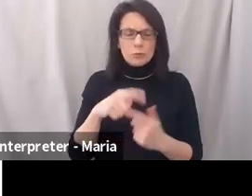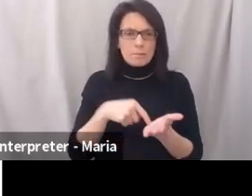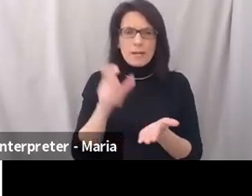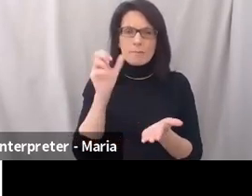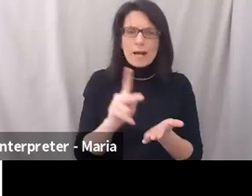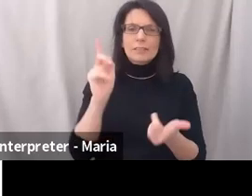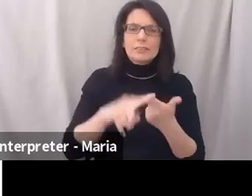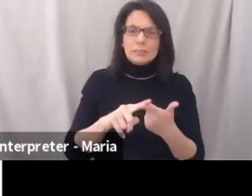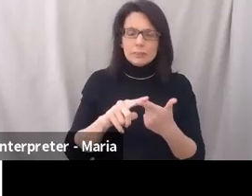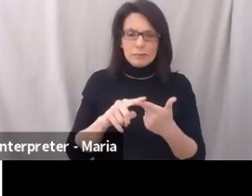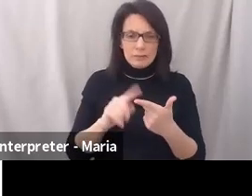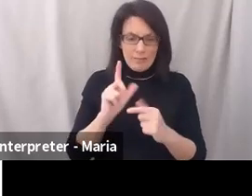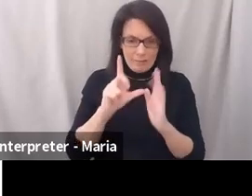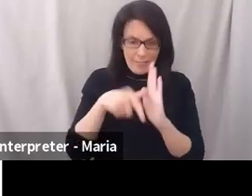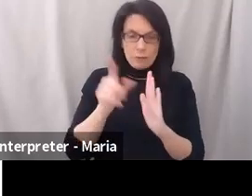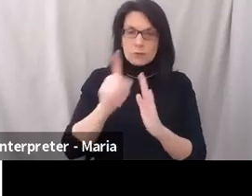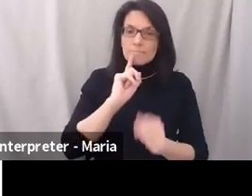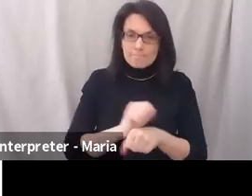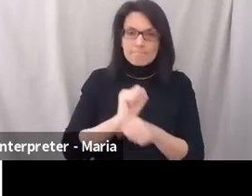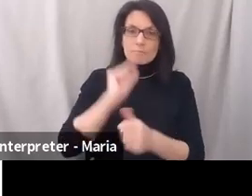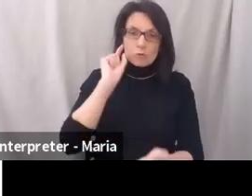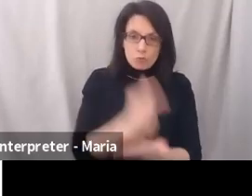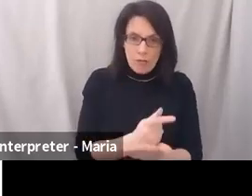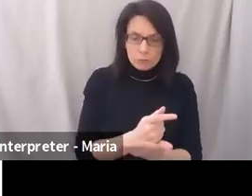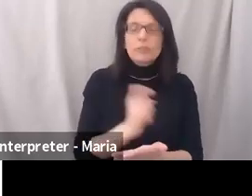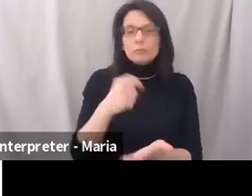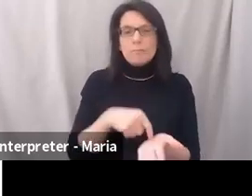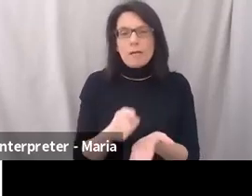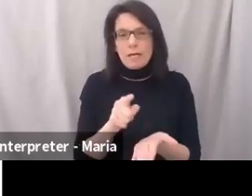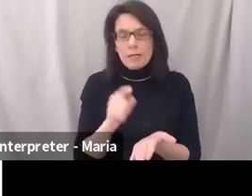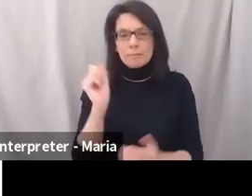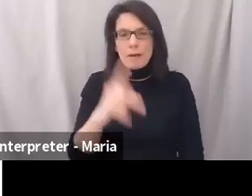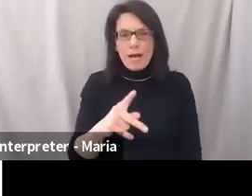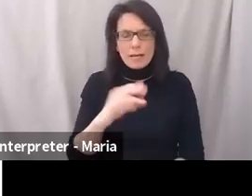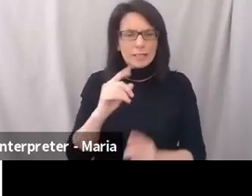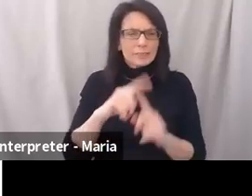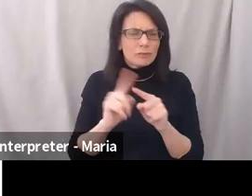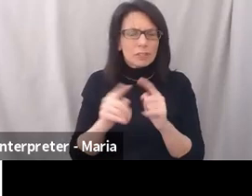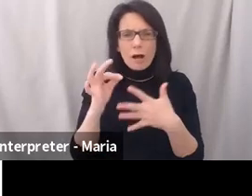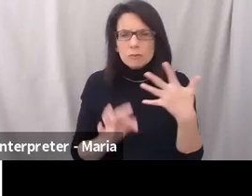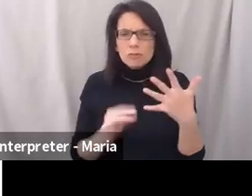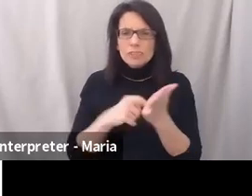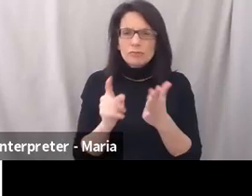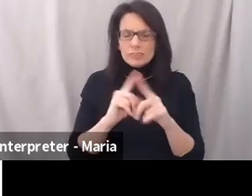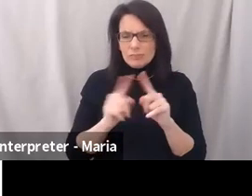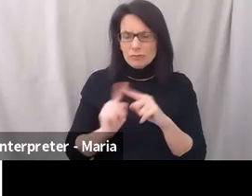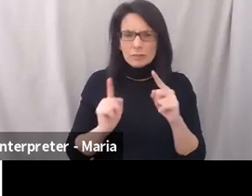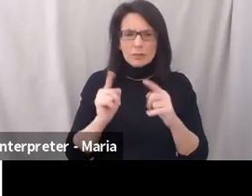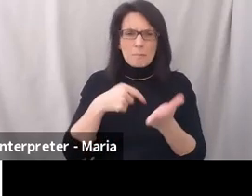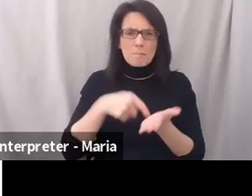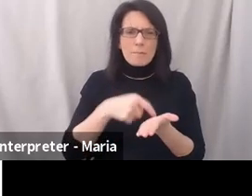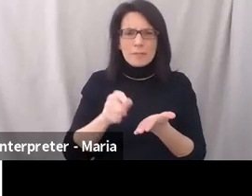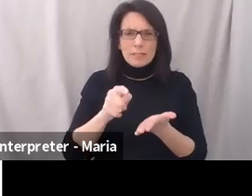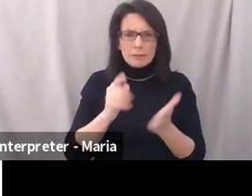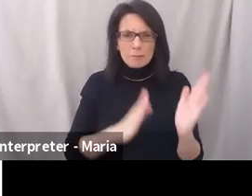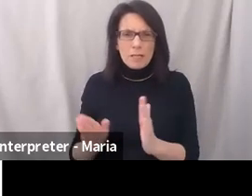and you are graduated. And they offer flexible repayment plans and different options. So feds are much more